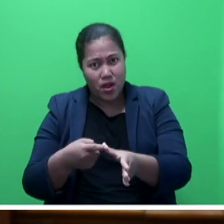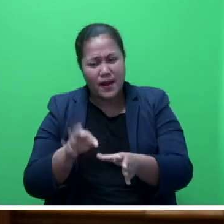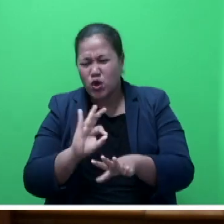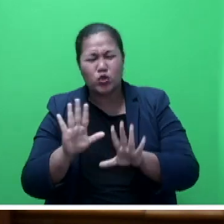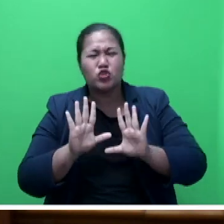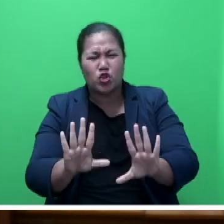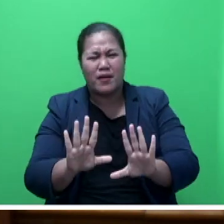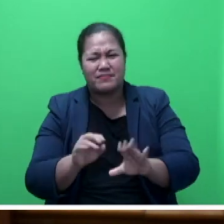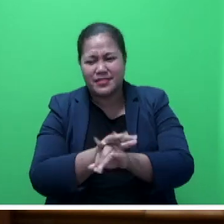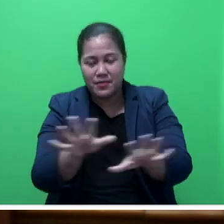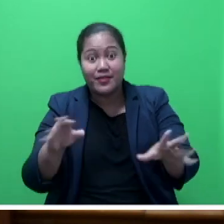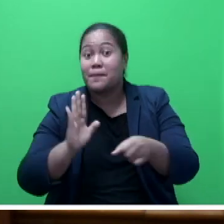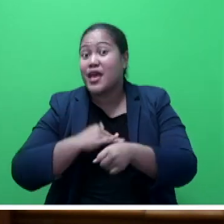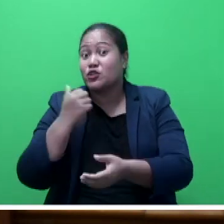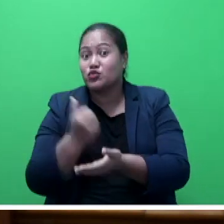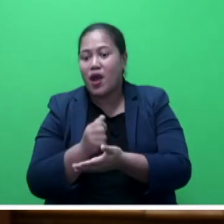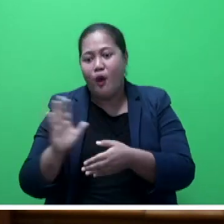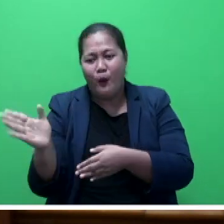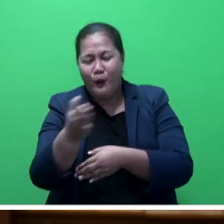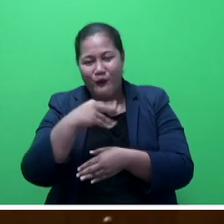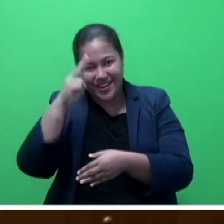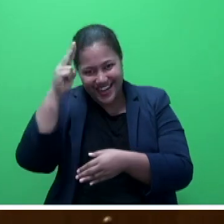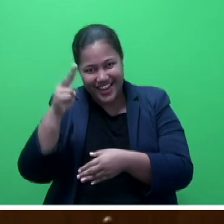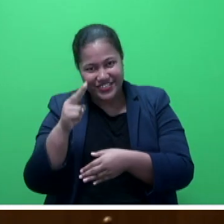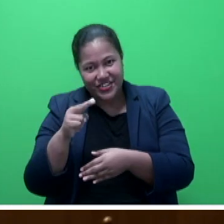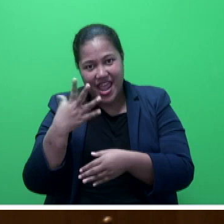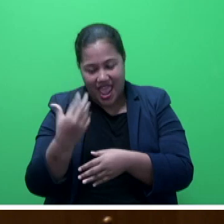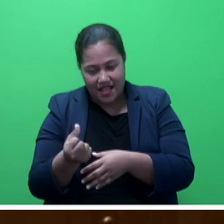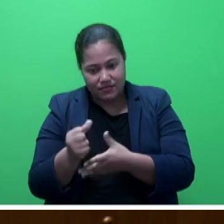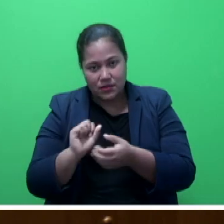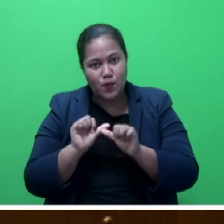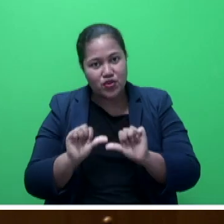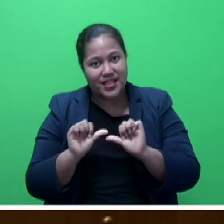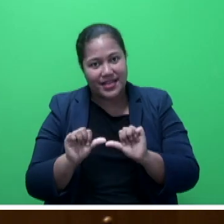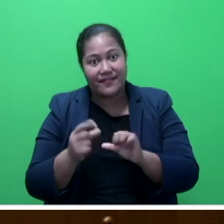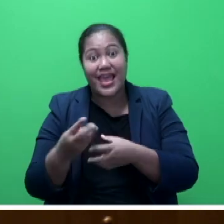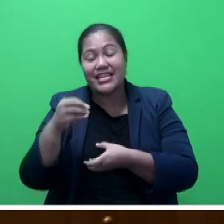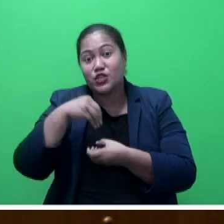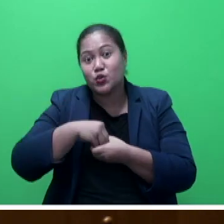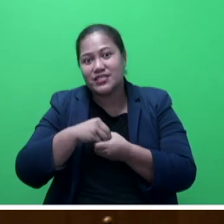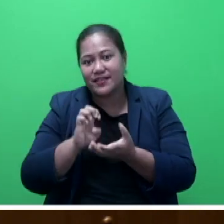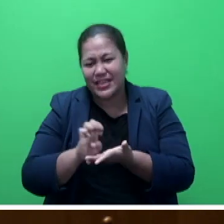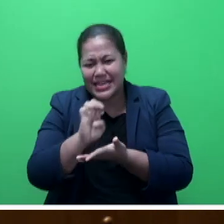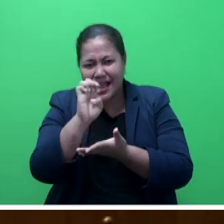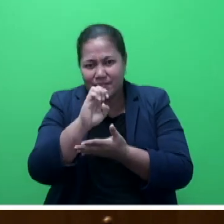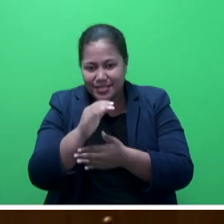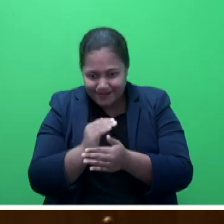all nations are part of a vaccine-protected world and an inclusive economic recovery.